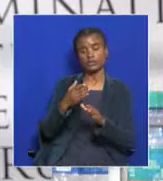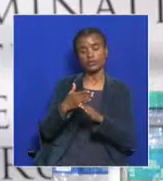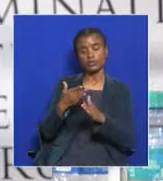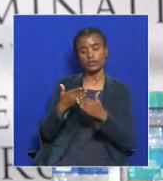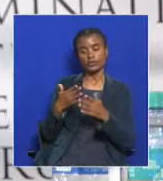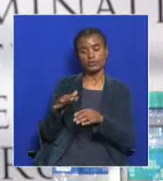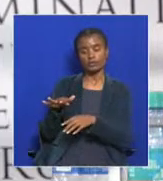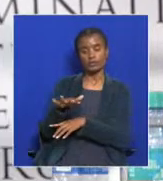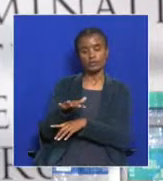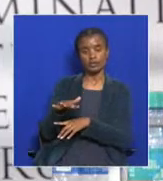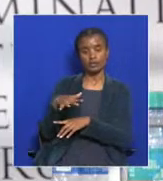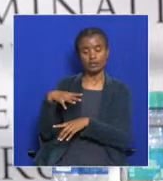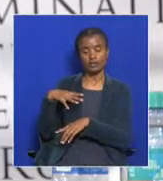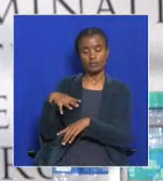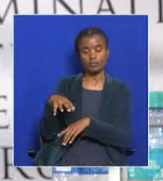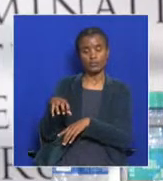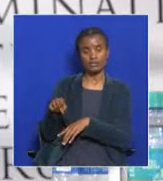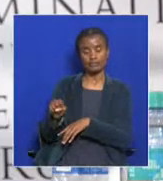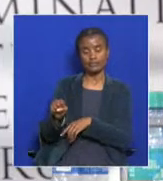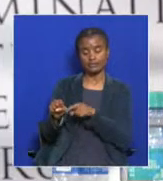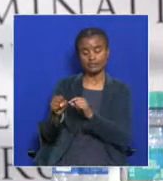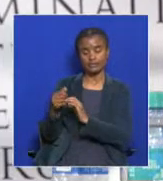to the detectives. You see that?